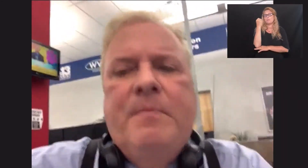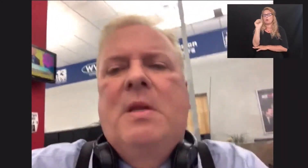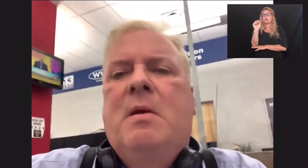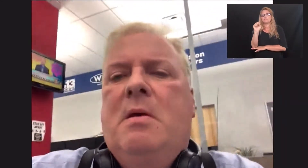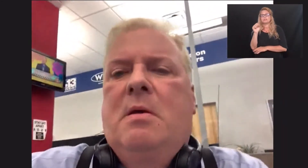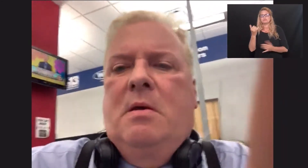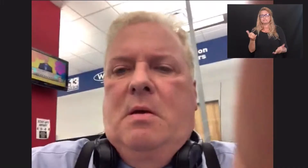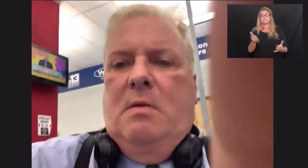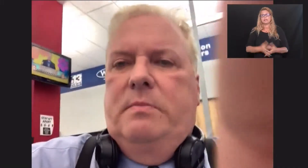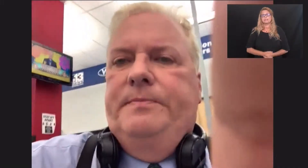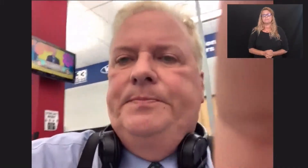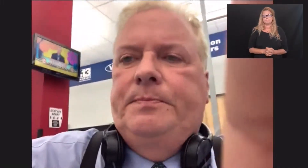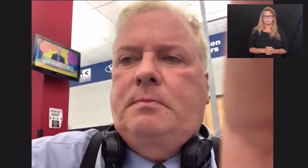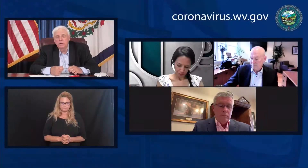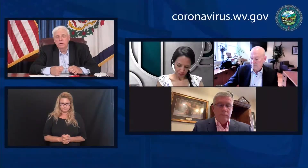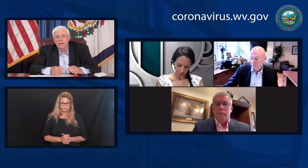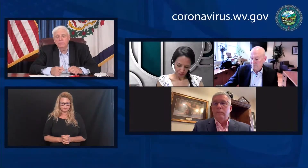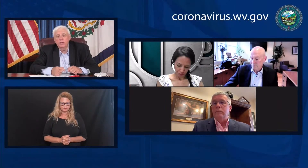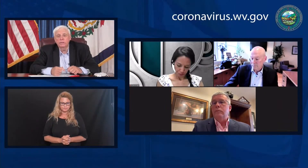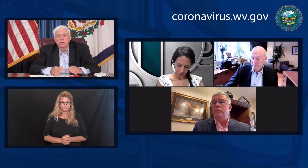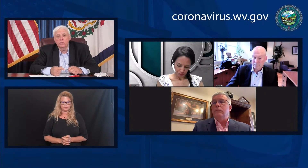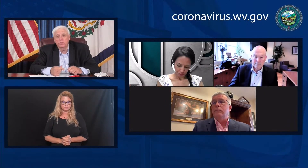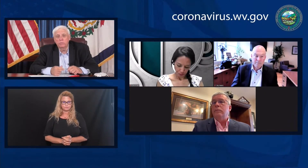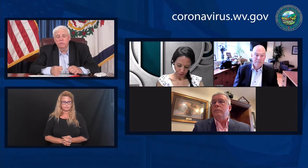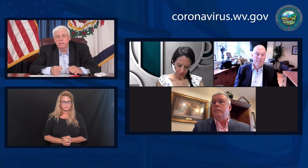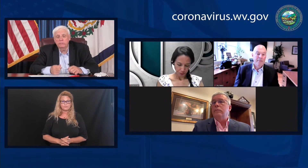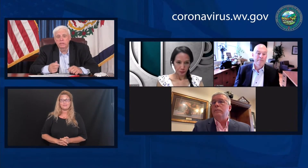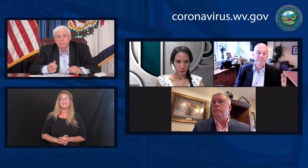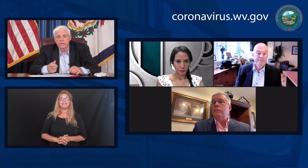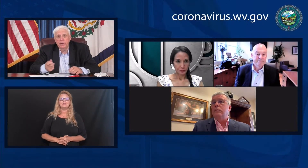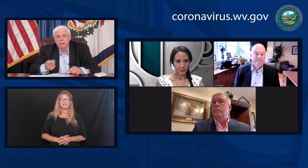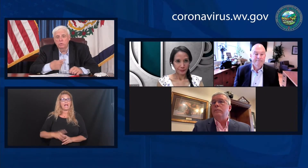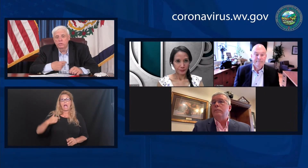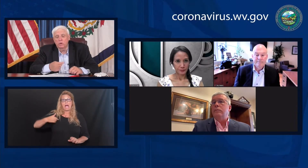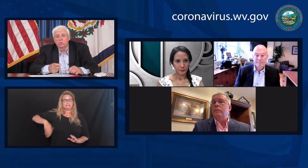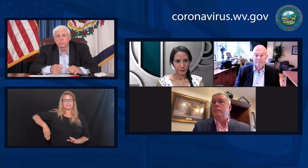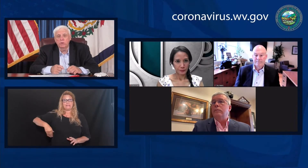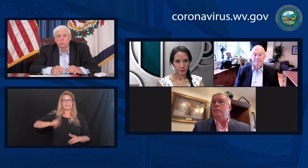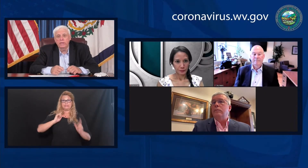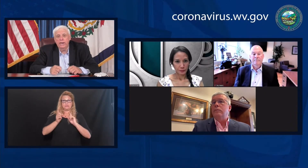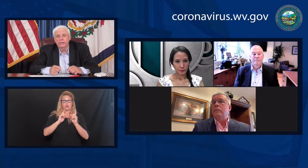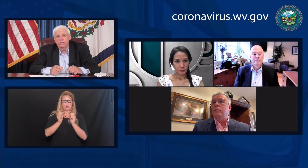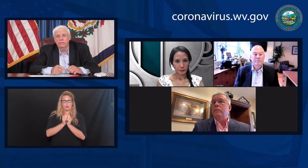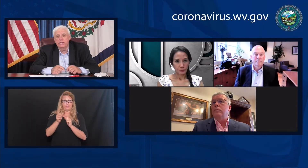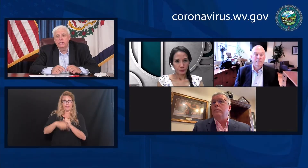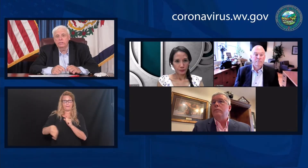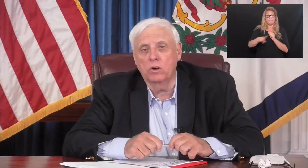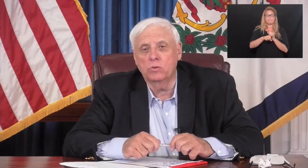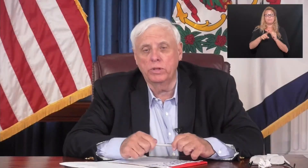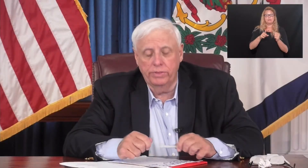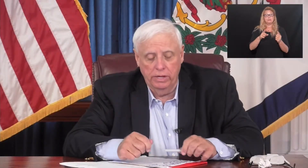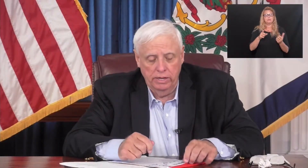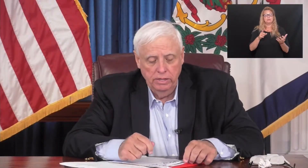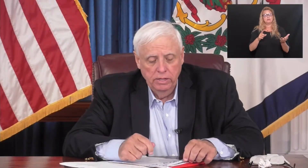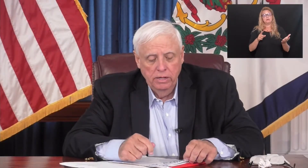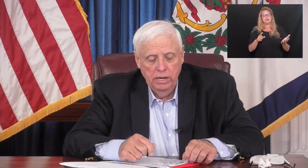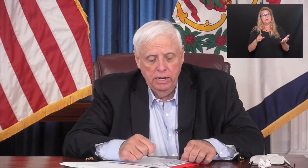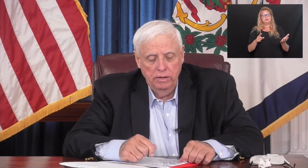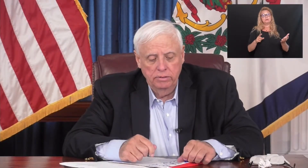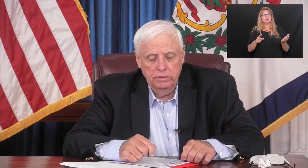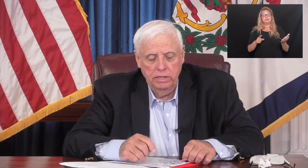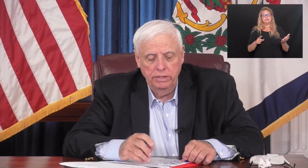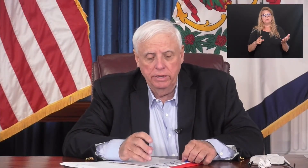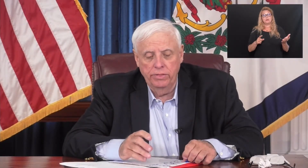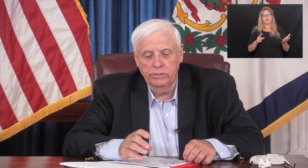today. Well, I've not talked with them myself yet. I'm going to talk with them on the way out and everything. I talked with their